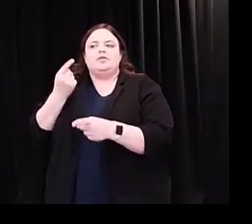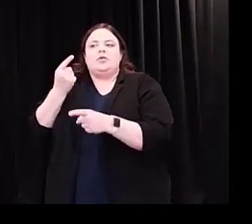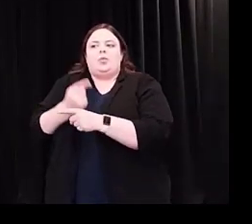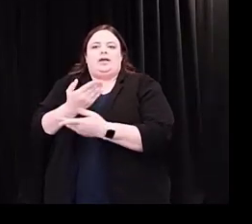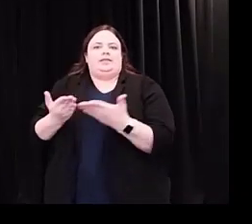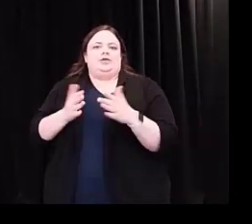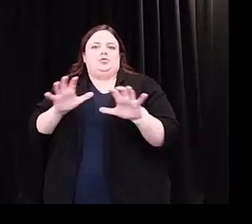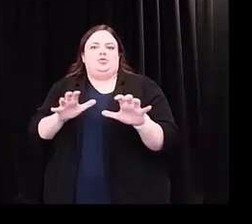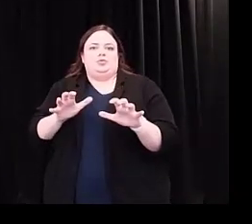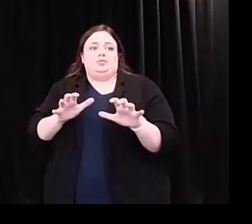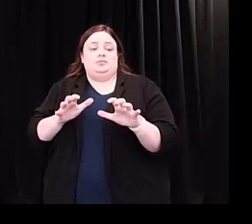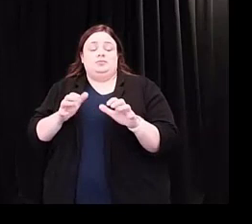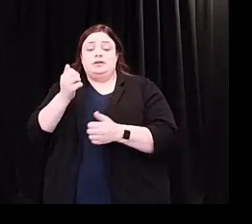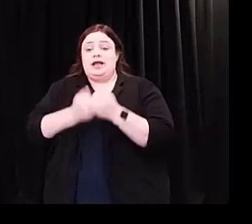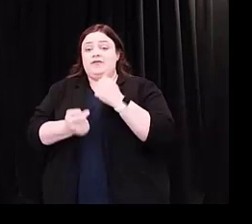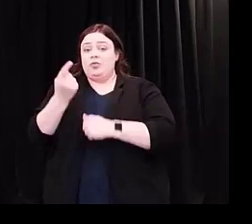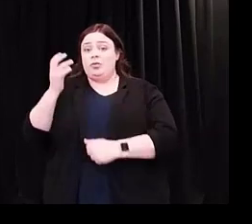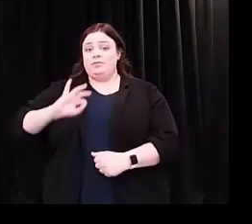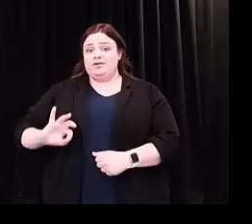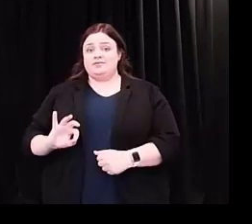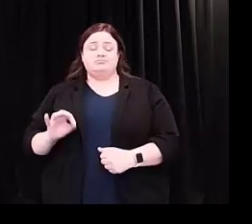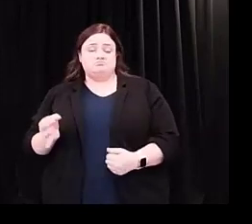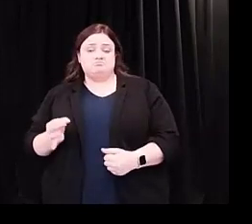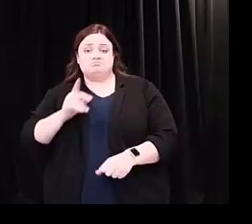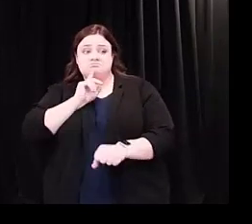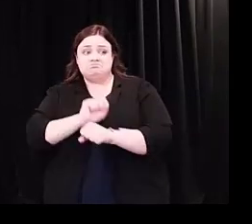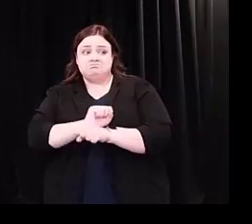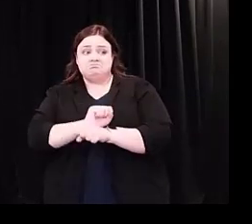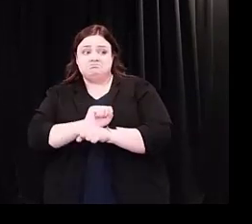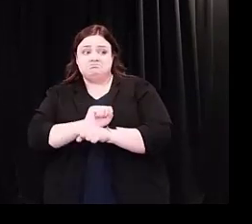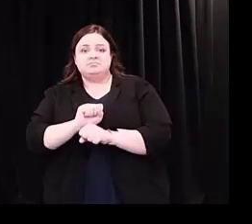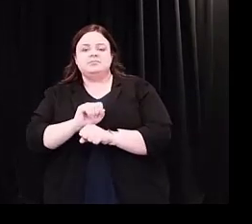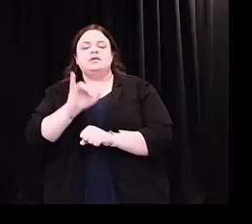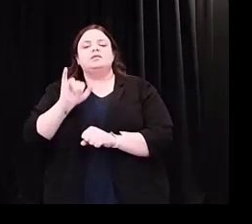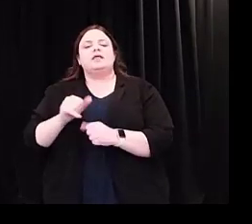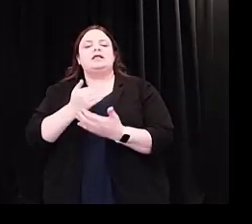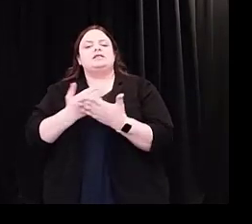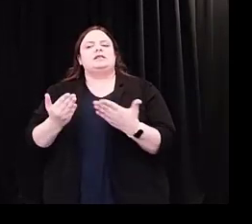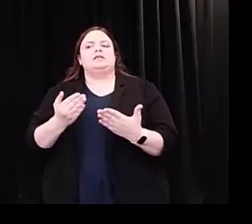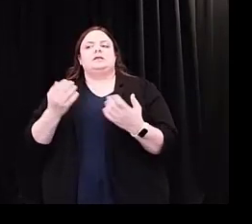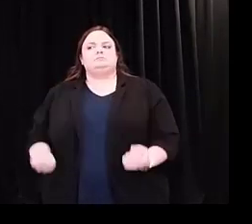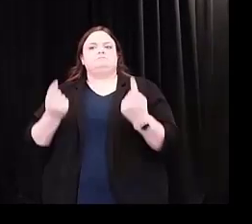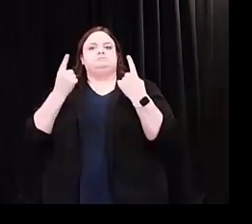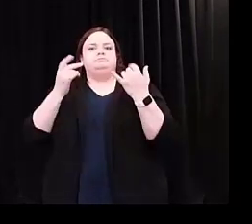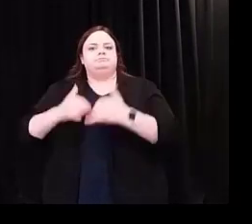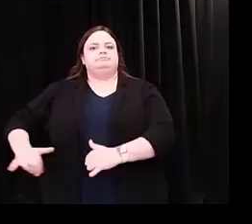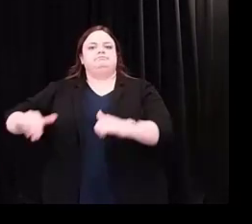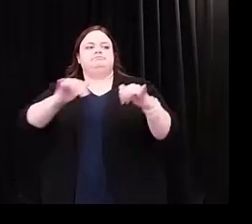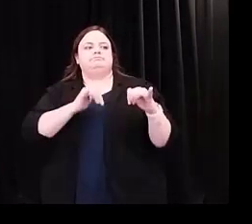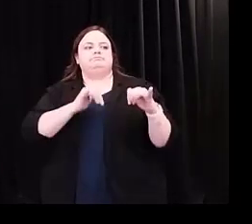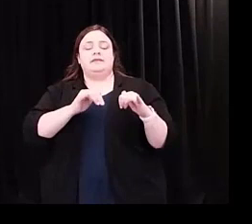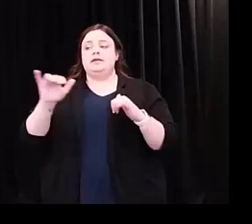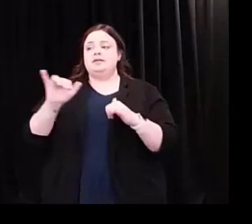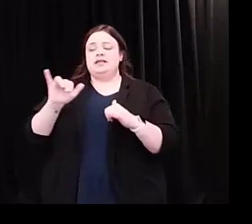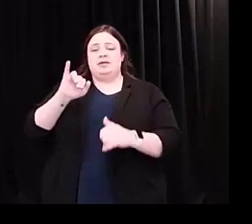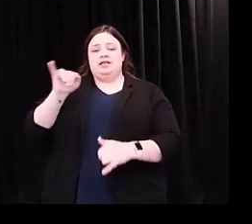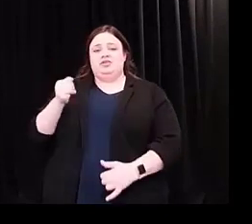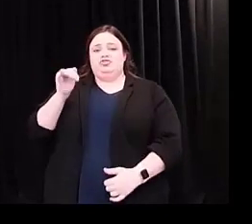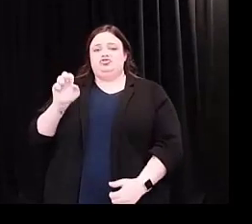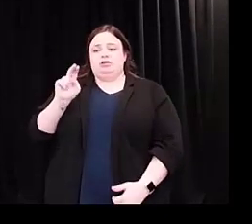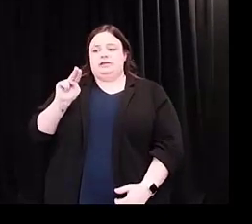and everyone benefits. That's the approach that seems to make the most sense. And like Jennison said,